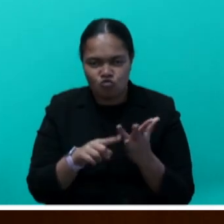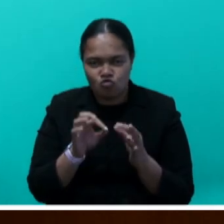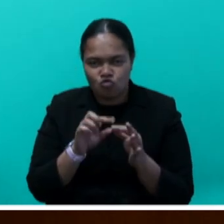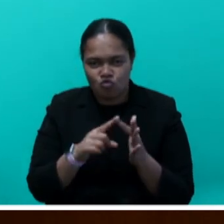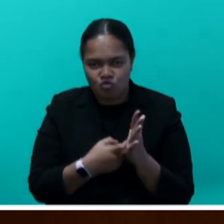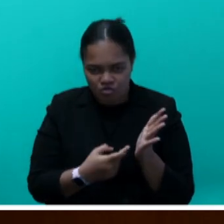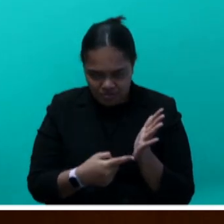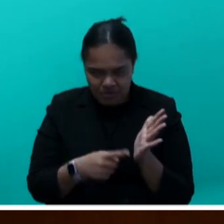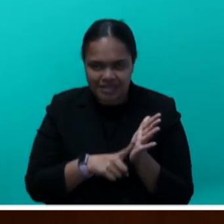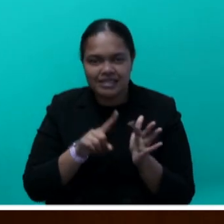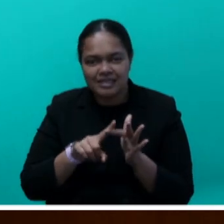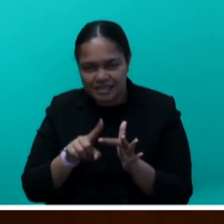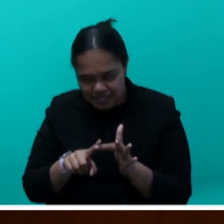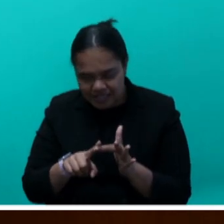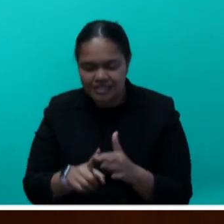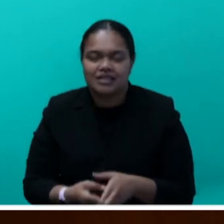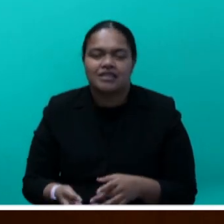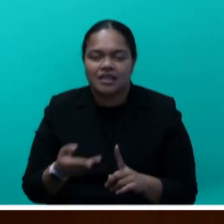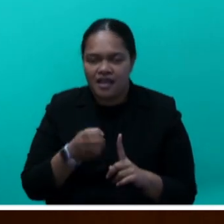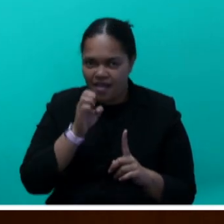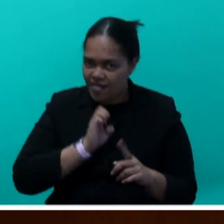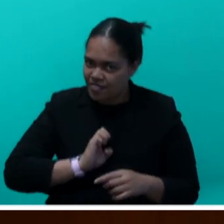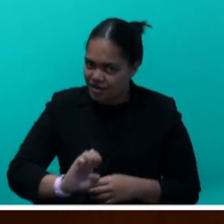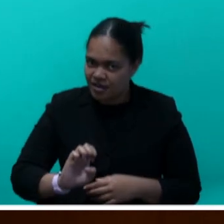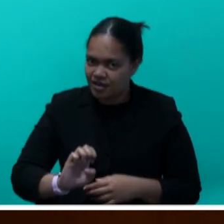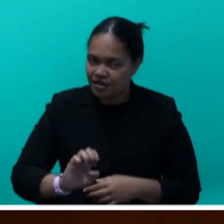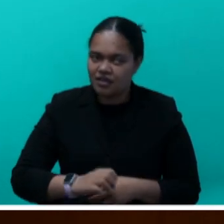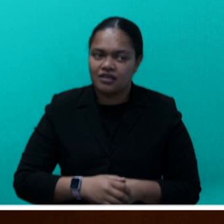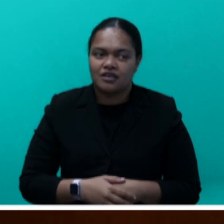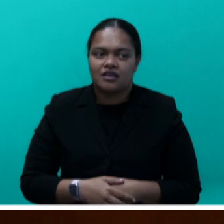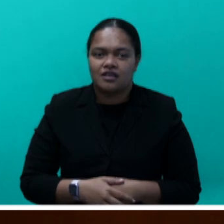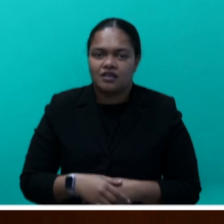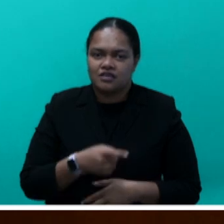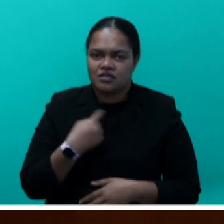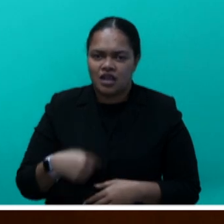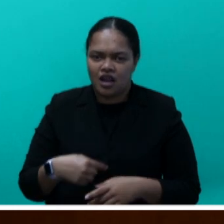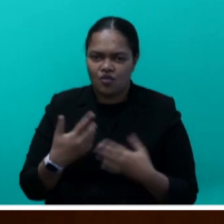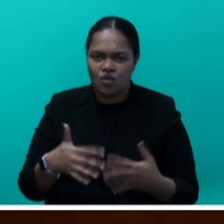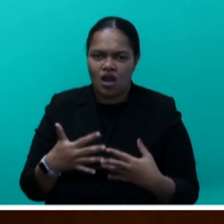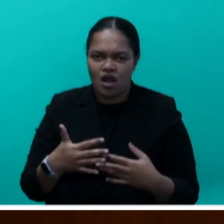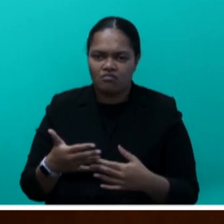to President Xi Jinping as an ethnically Chinese descendant from Fiji,